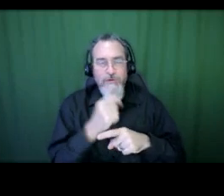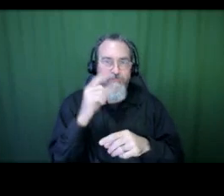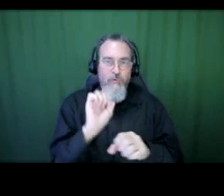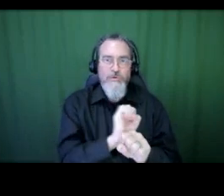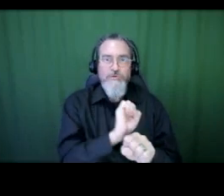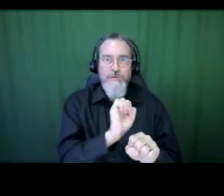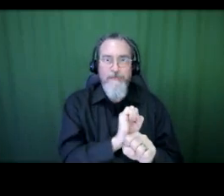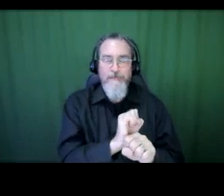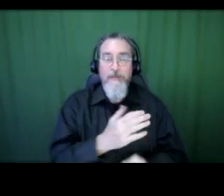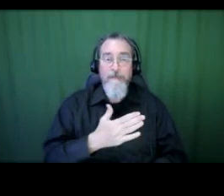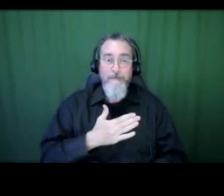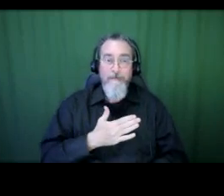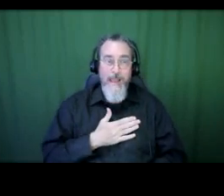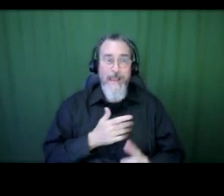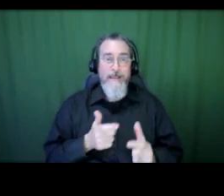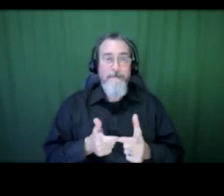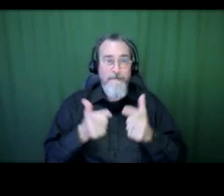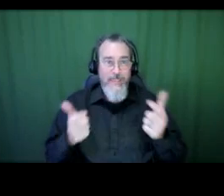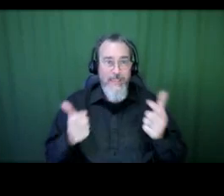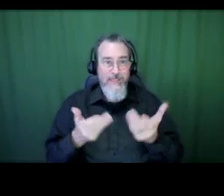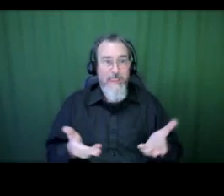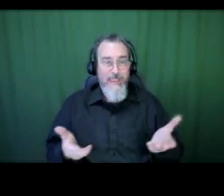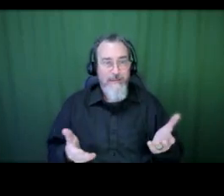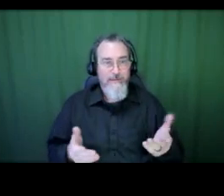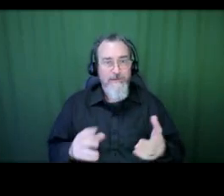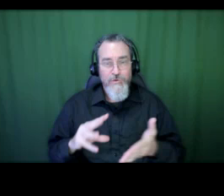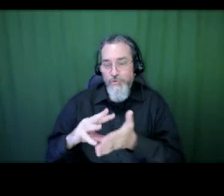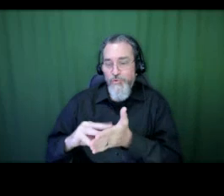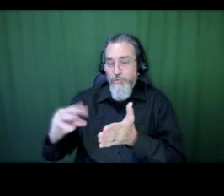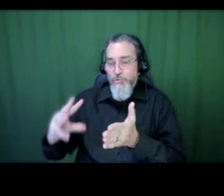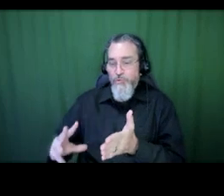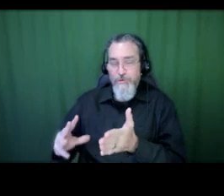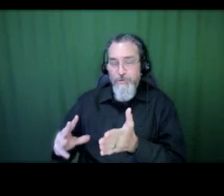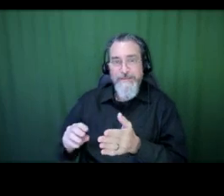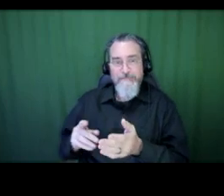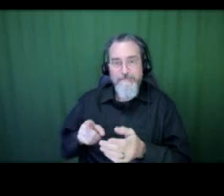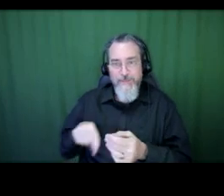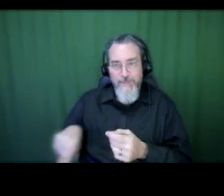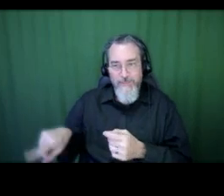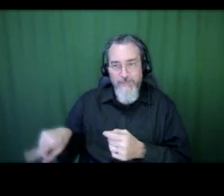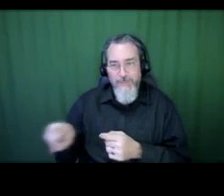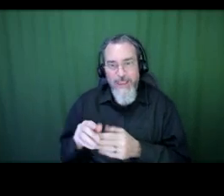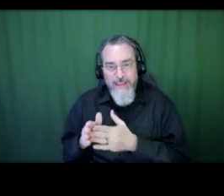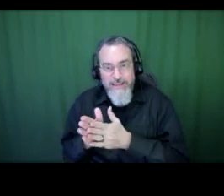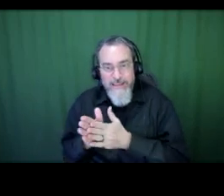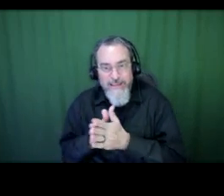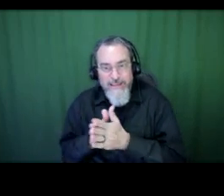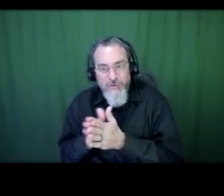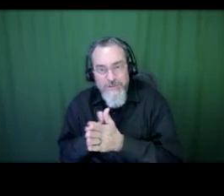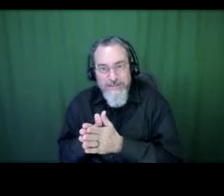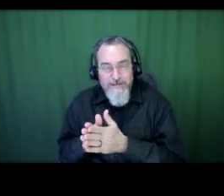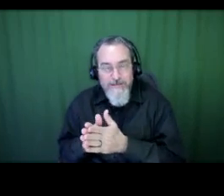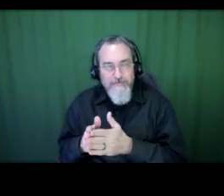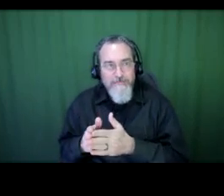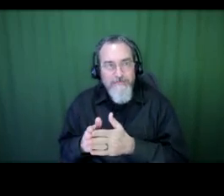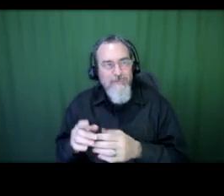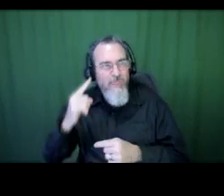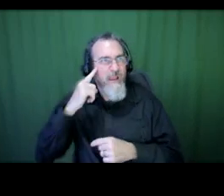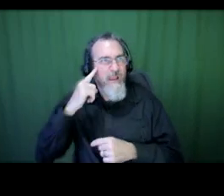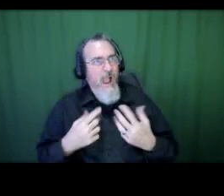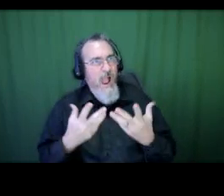how do we get students interested in these jobs when not everyone wakes up and says, I want to work in some kind of